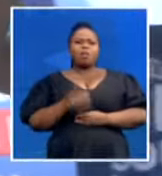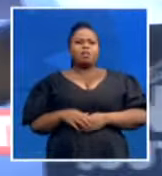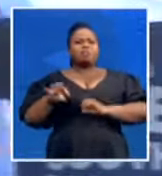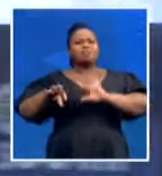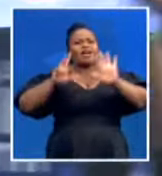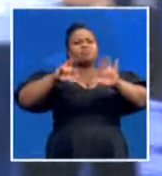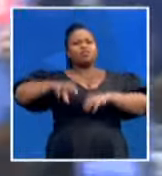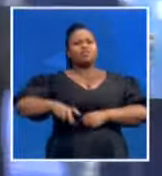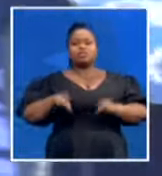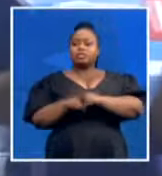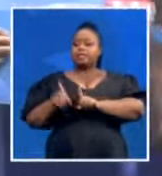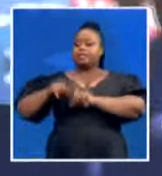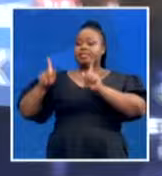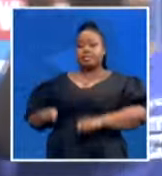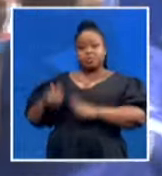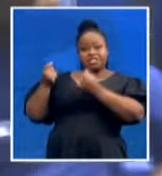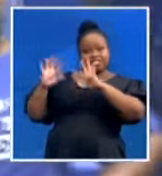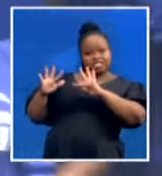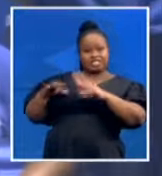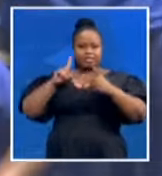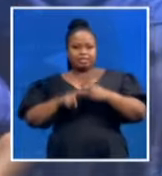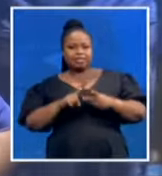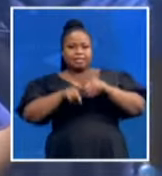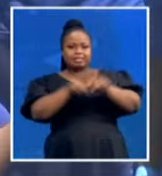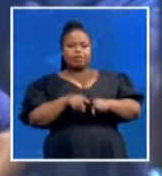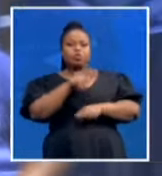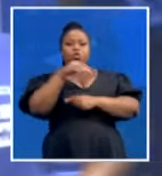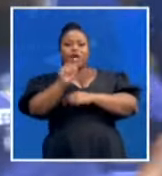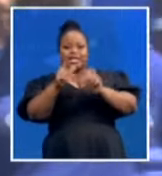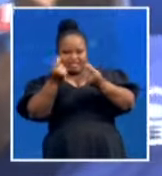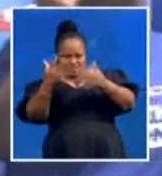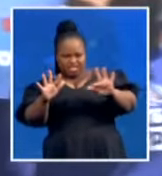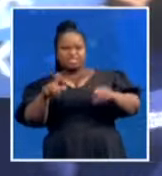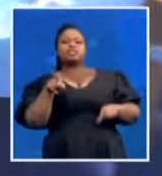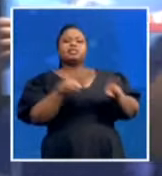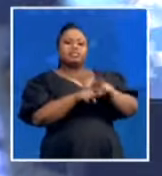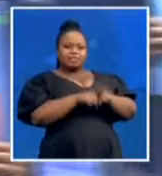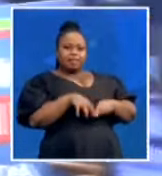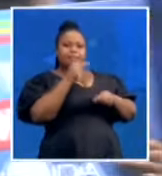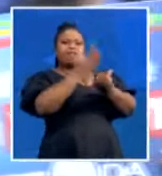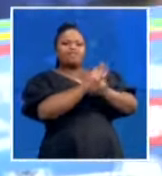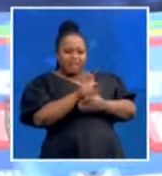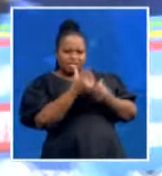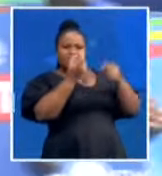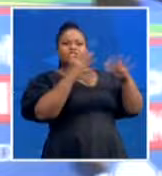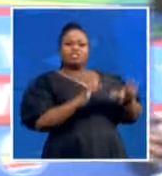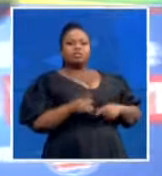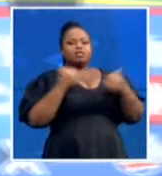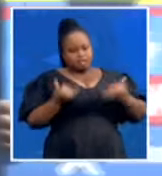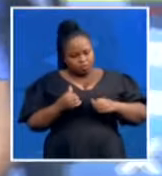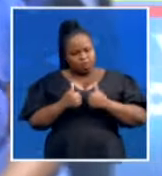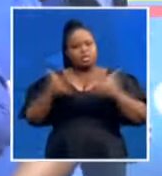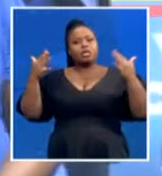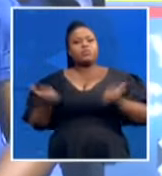we managed to do for Kuga, what we've been managing to do for Midval, and what we've started to do in NMB and in